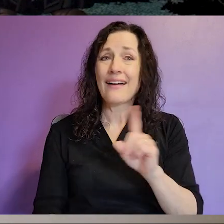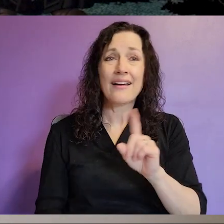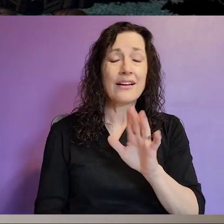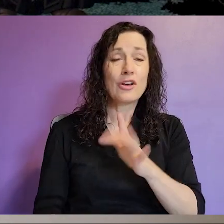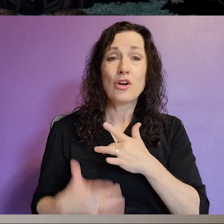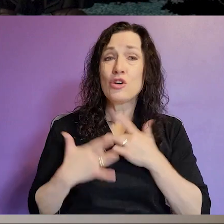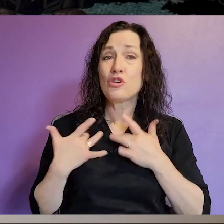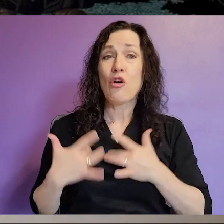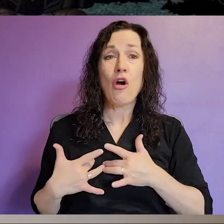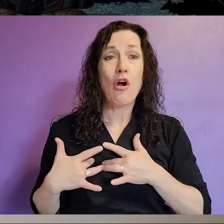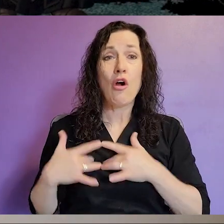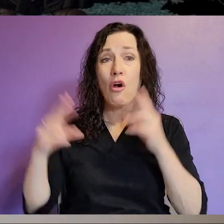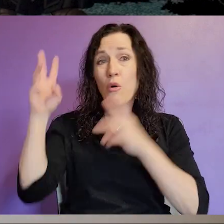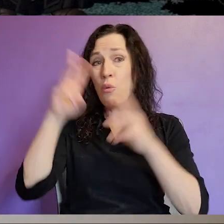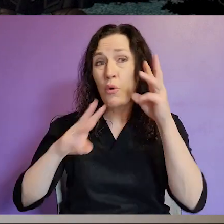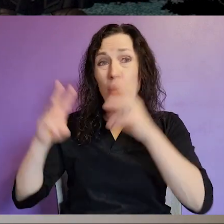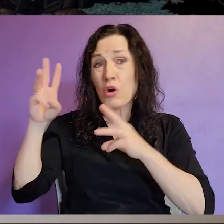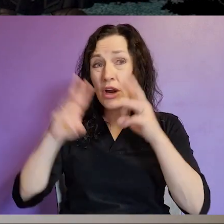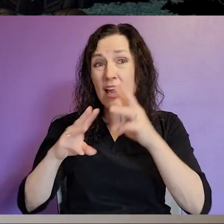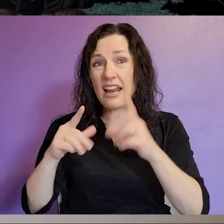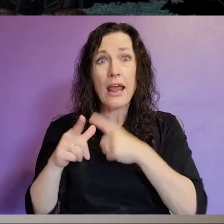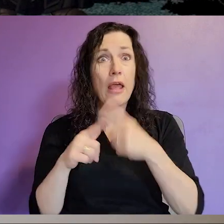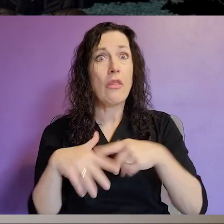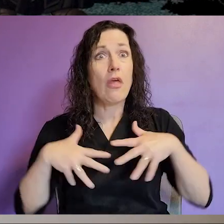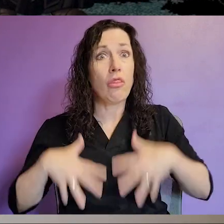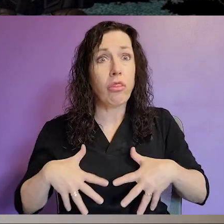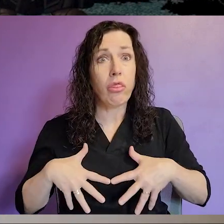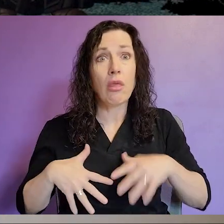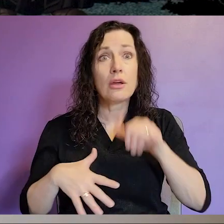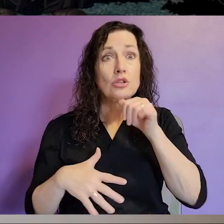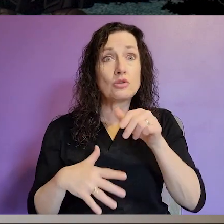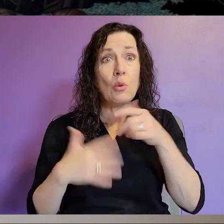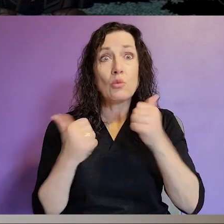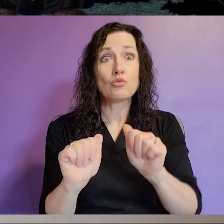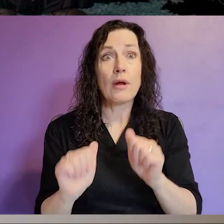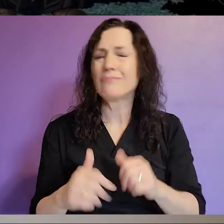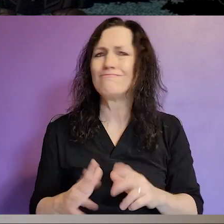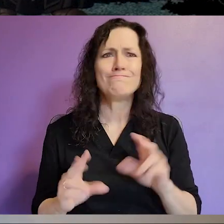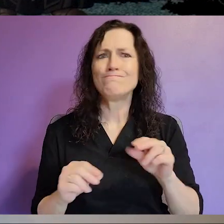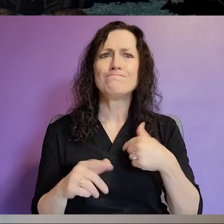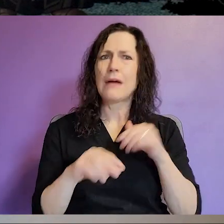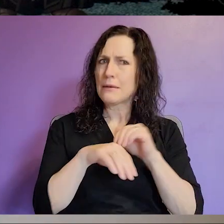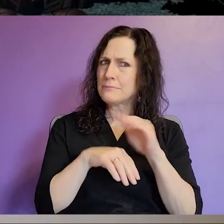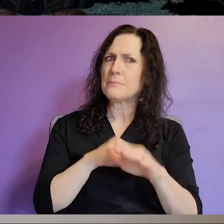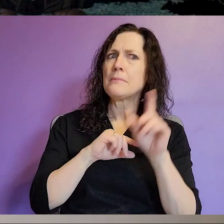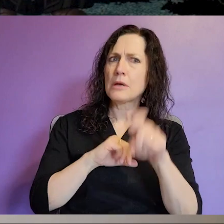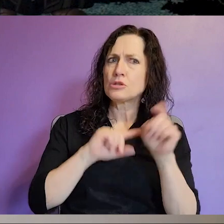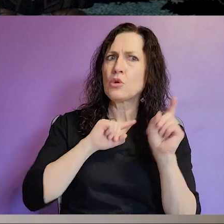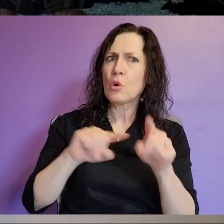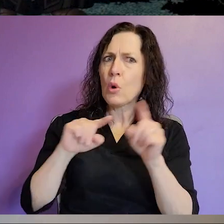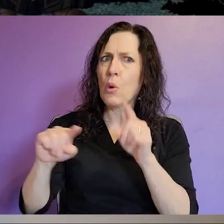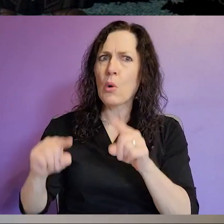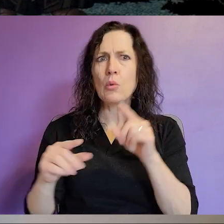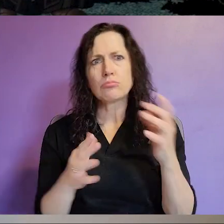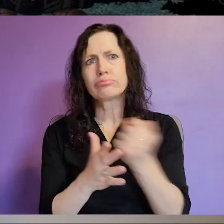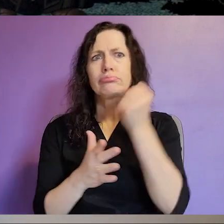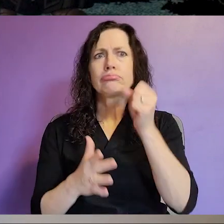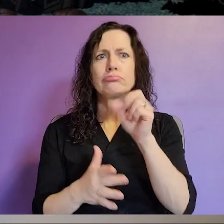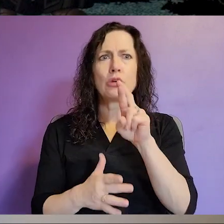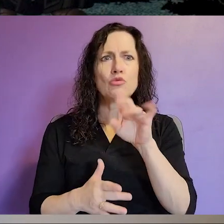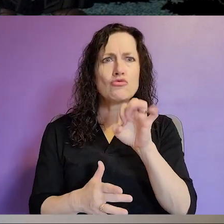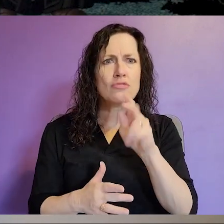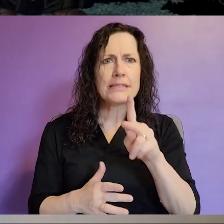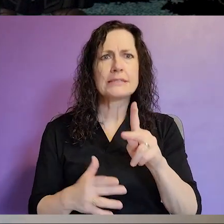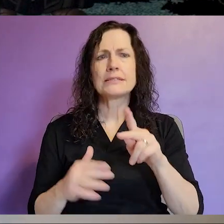And Jesus is saying, do not let your hearts be troubled so that you don't risk. I am sending you to risk. My